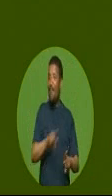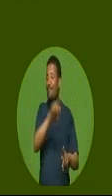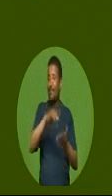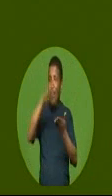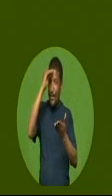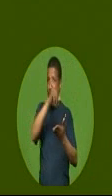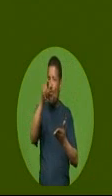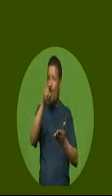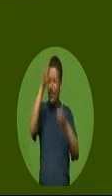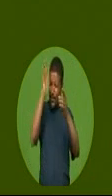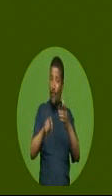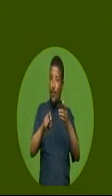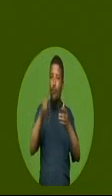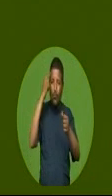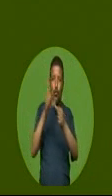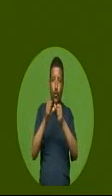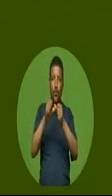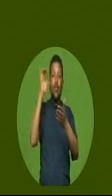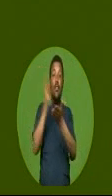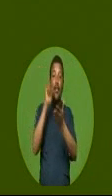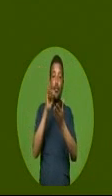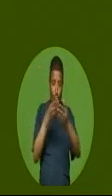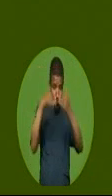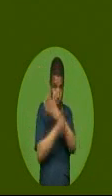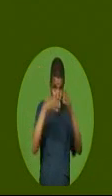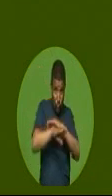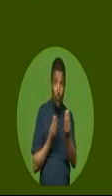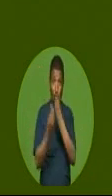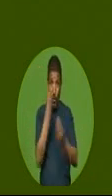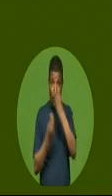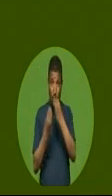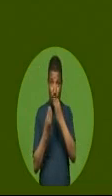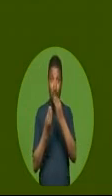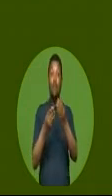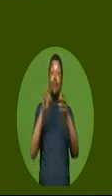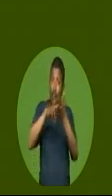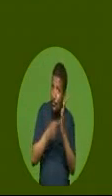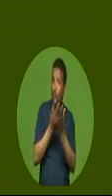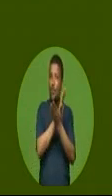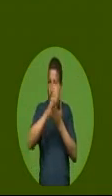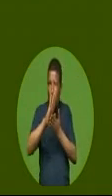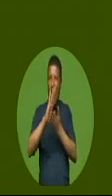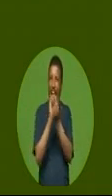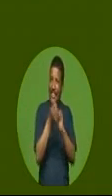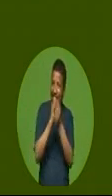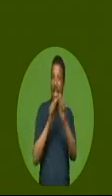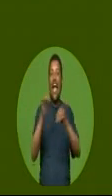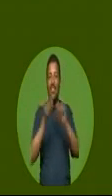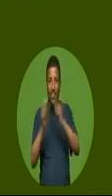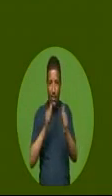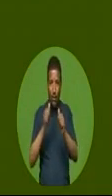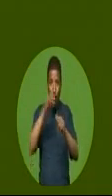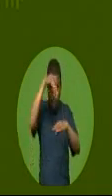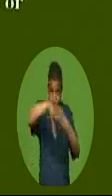noted that domestic trade refers to pure exchange activities within a